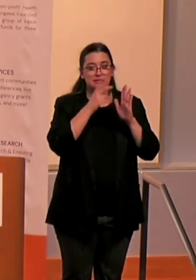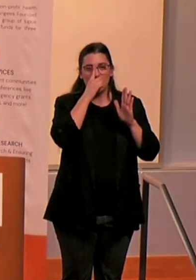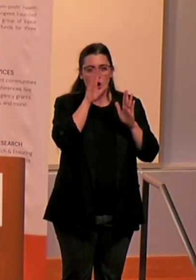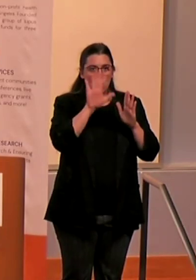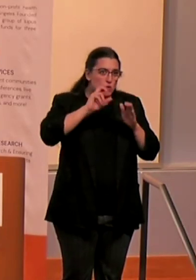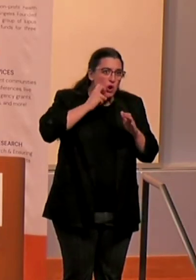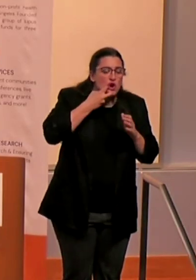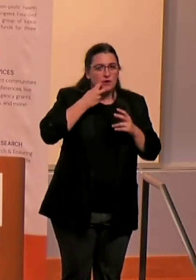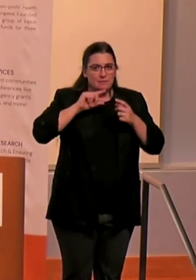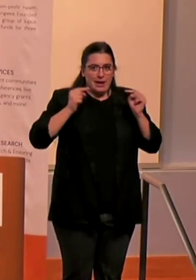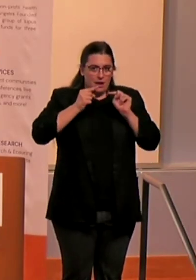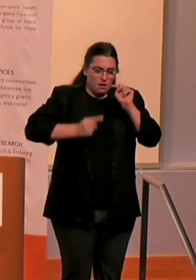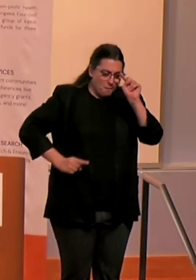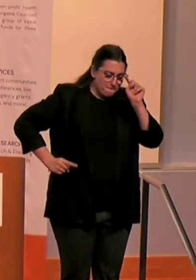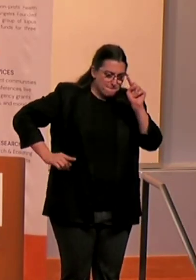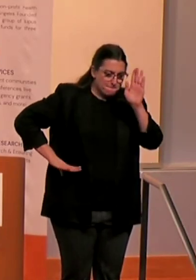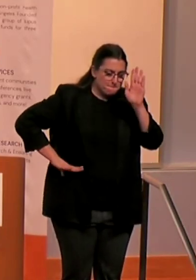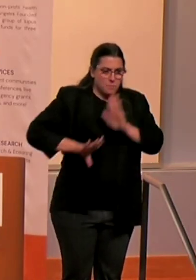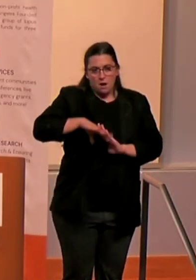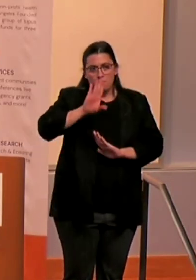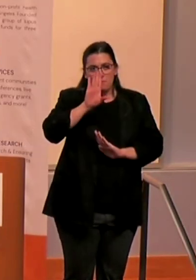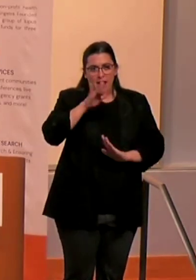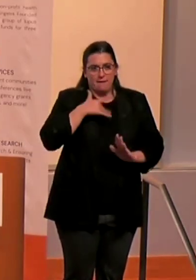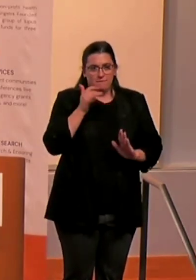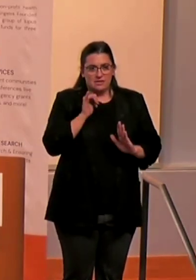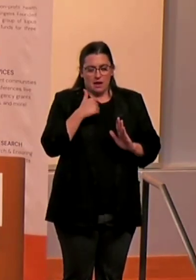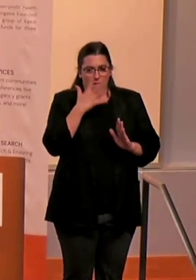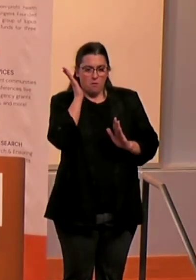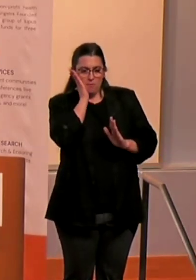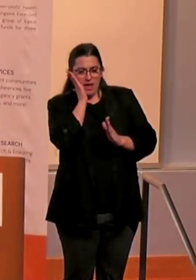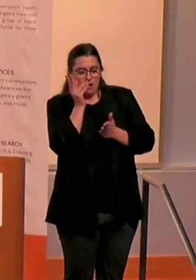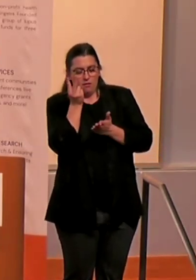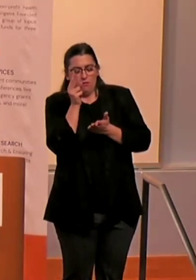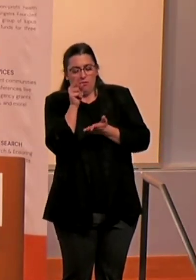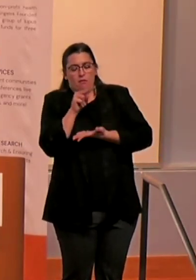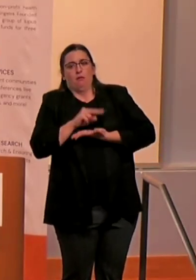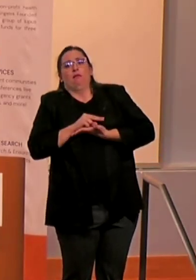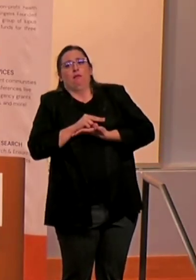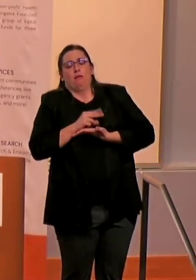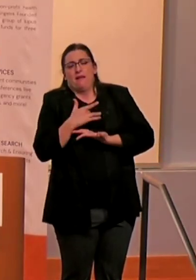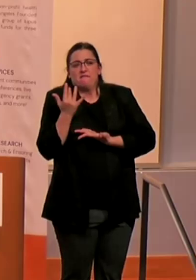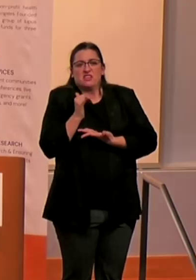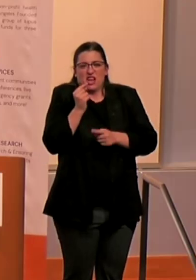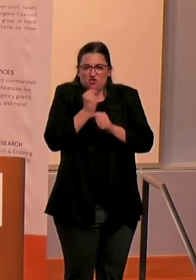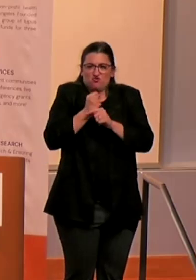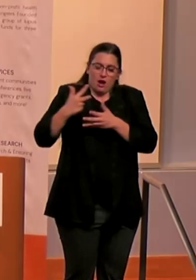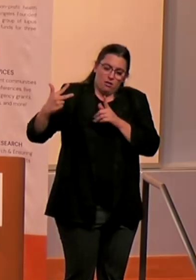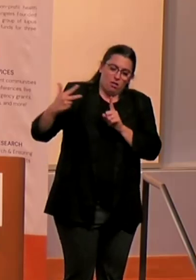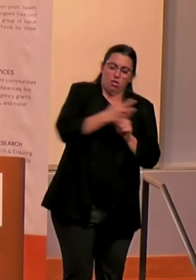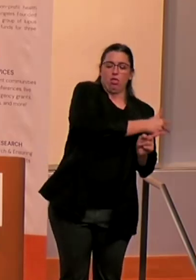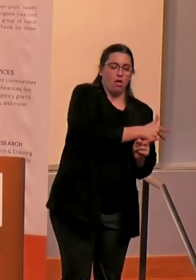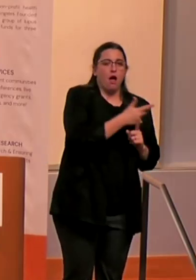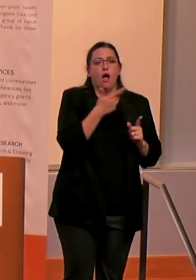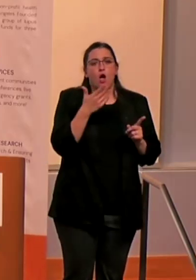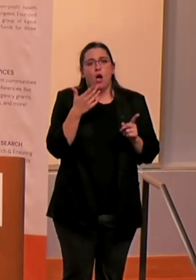whack. And even laying in bed hurts. It feels like a truck ran over you. So they went ahead and tested me